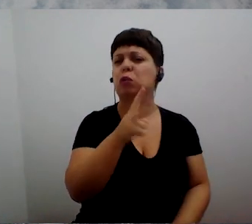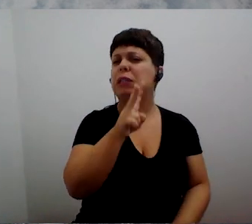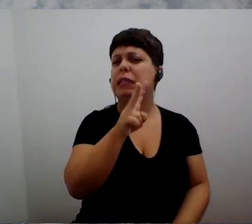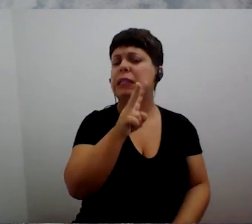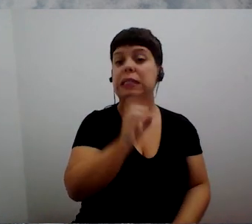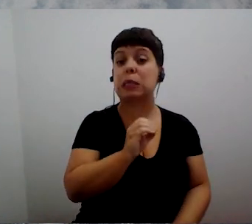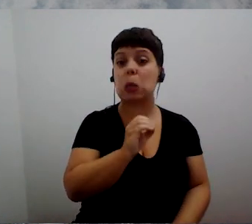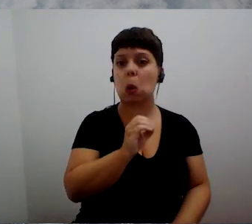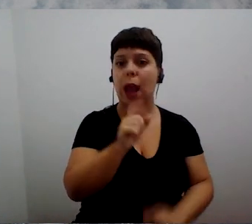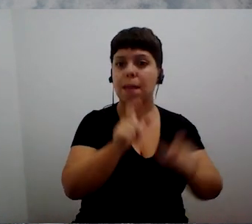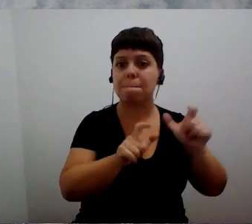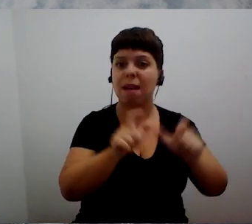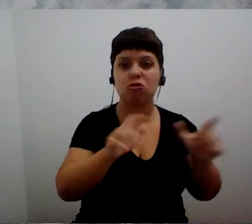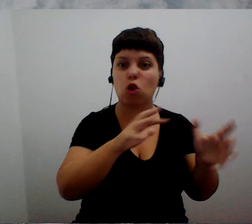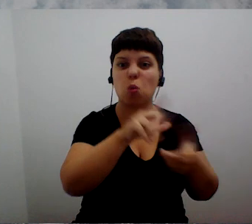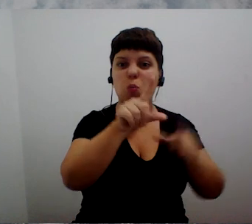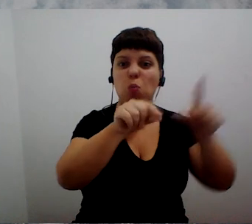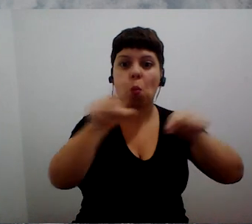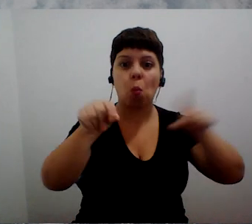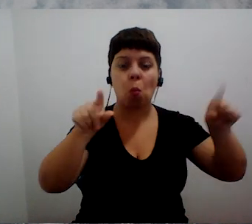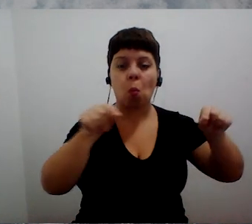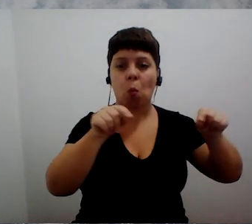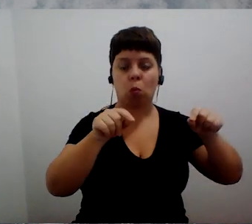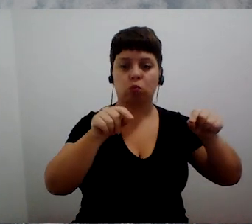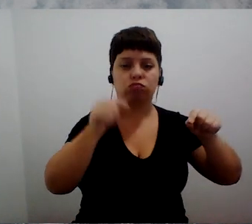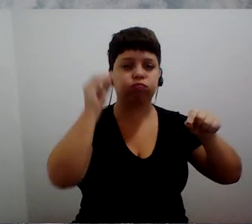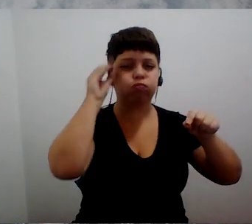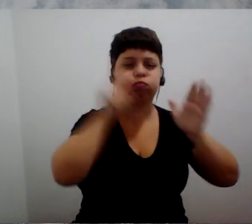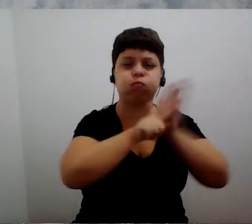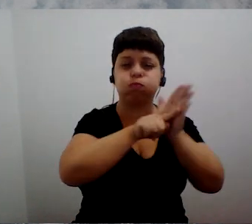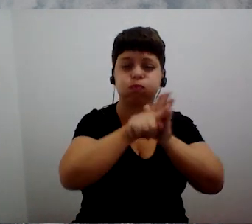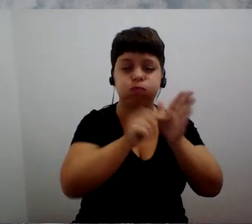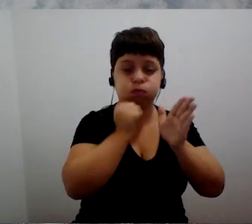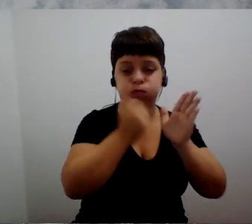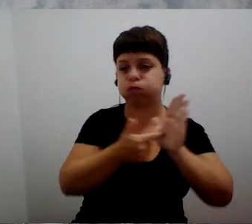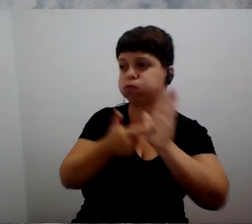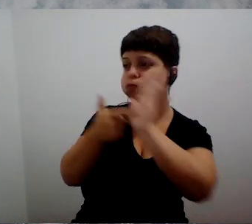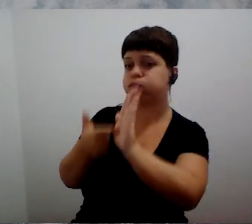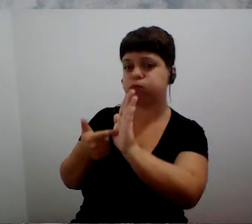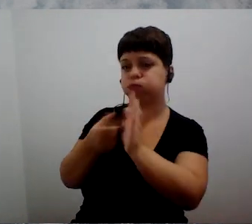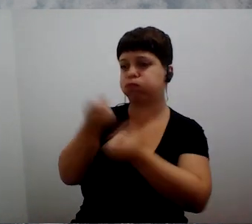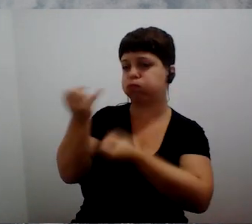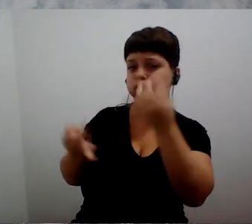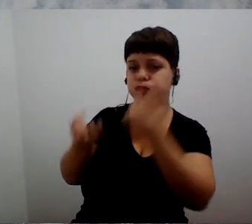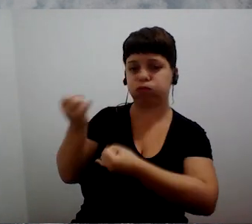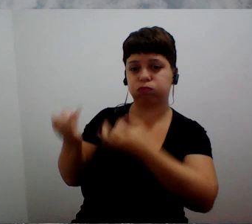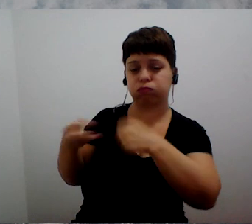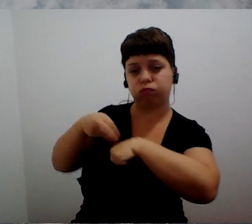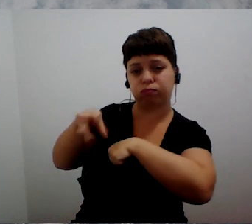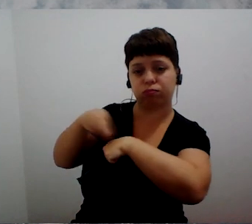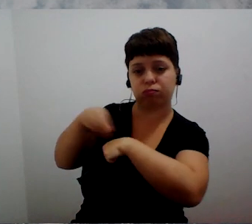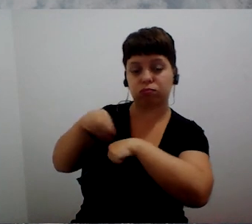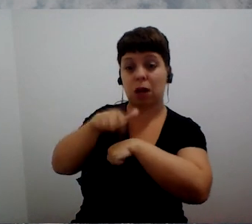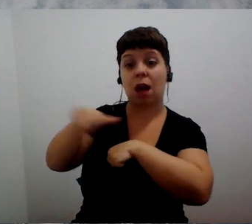much informed by science, by 250 international experts, actually, who sort of came up with all the